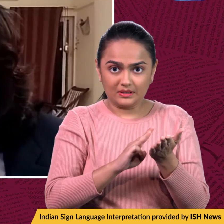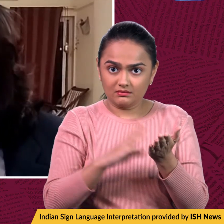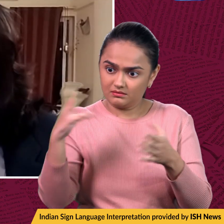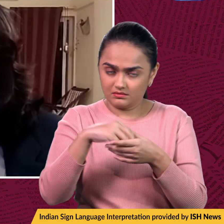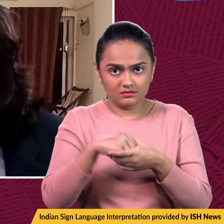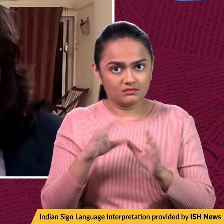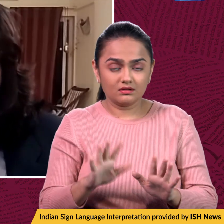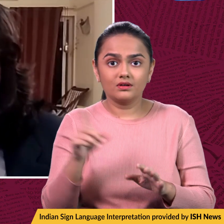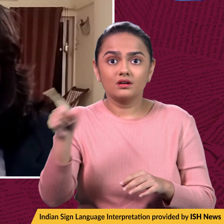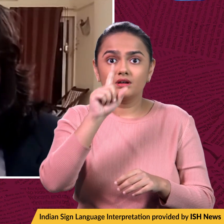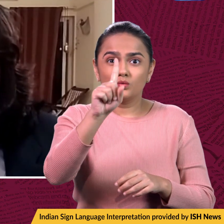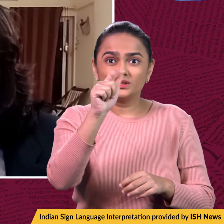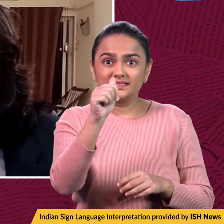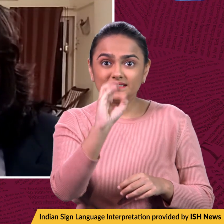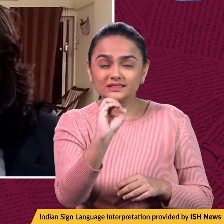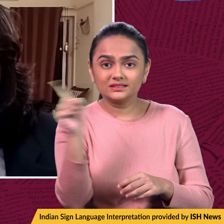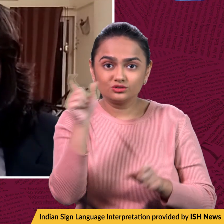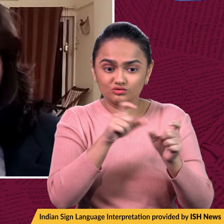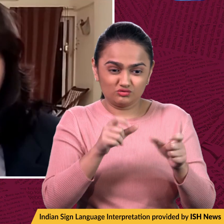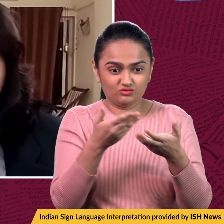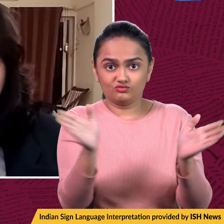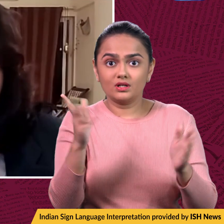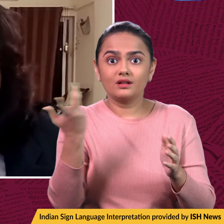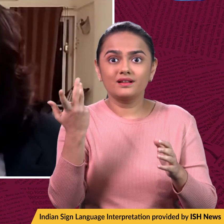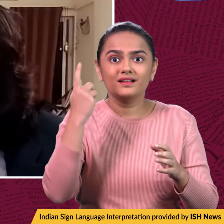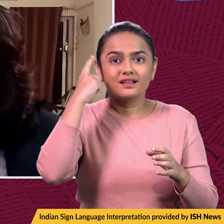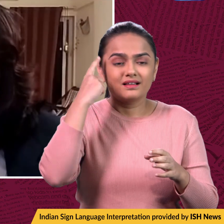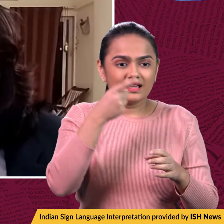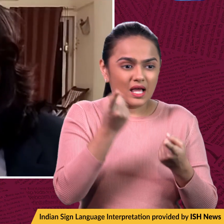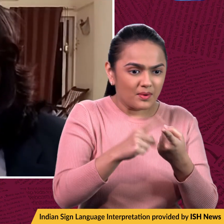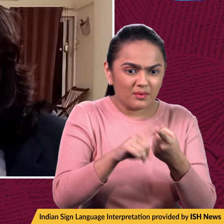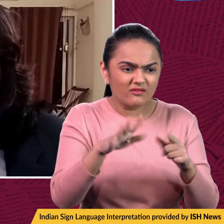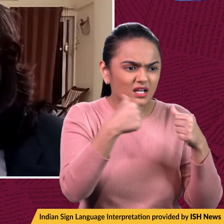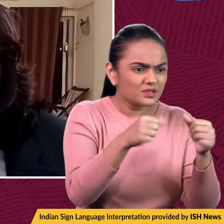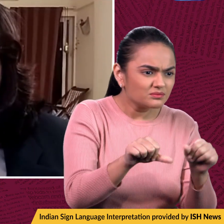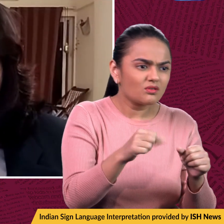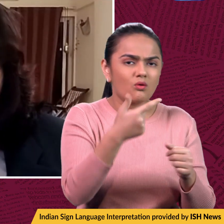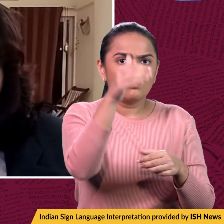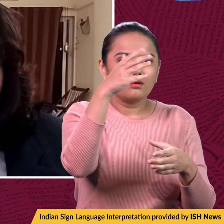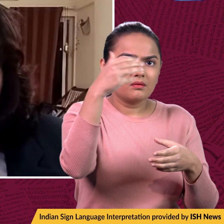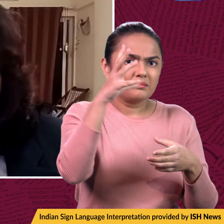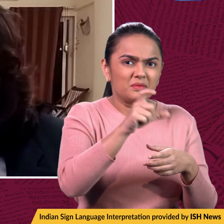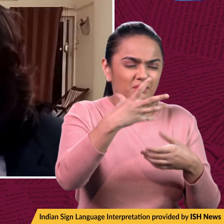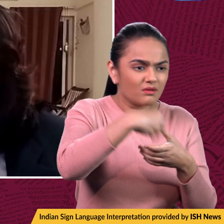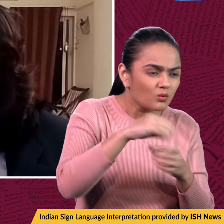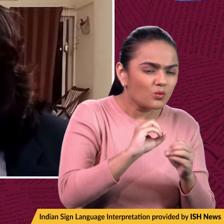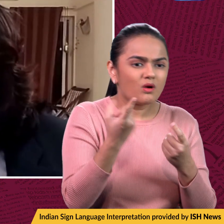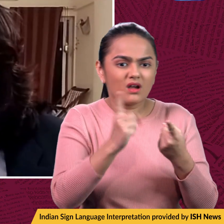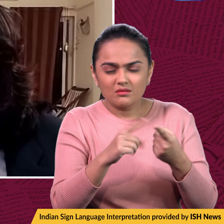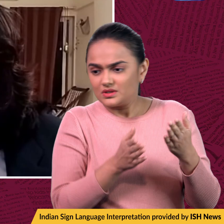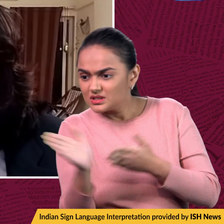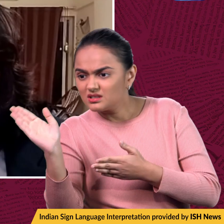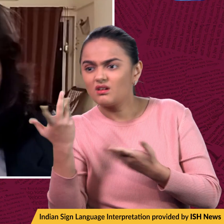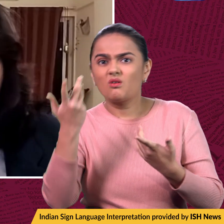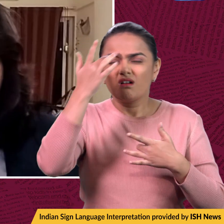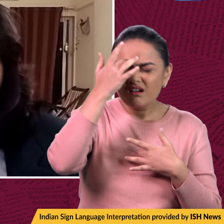military medics and 160 general duty personnel to help fill gaps caused by absences of NHS staff unable